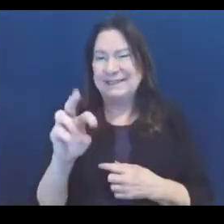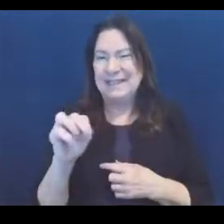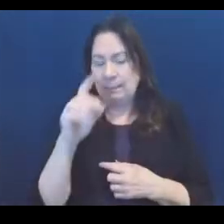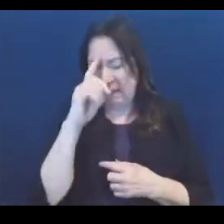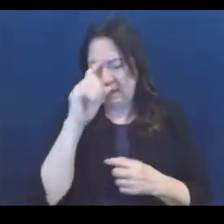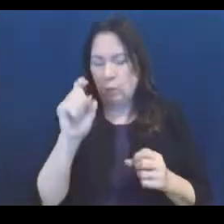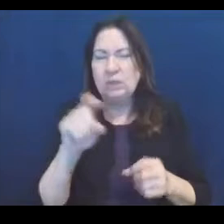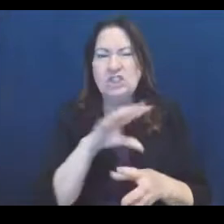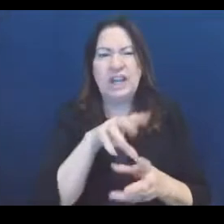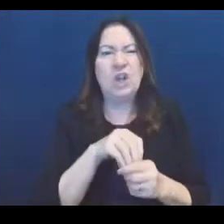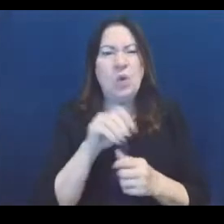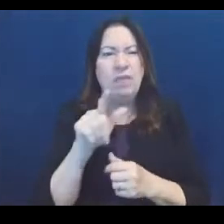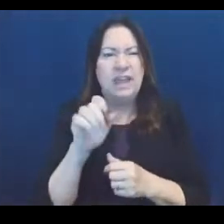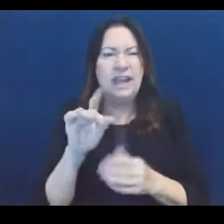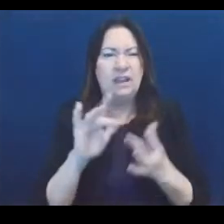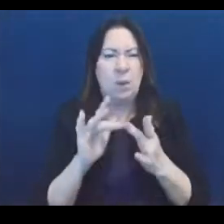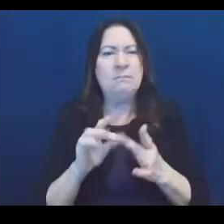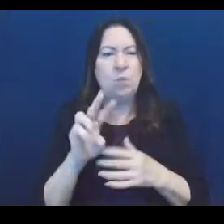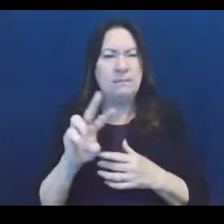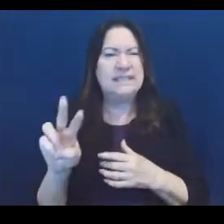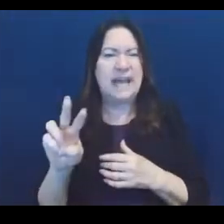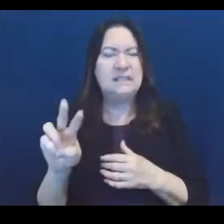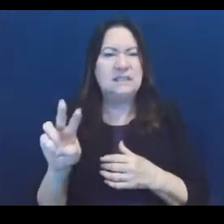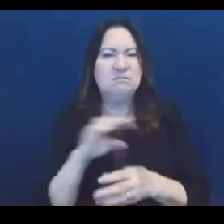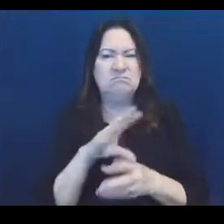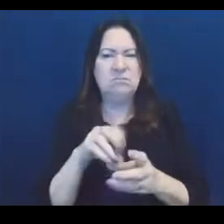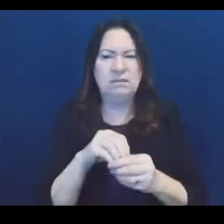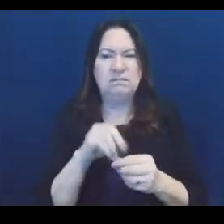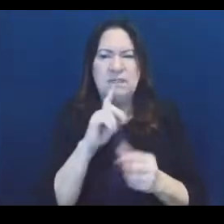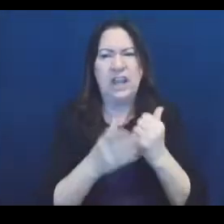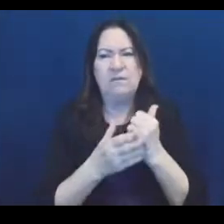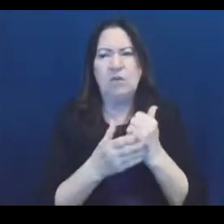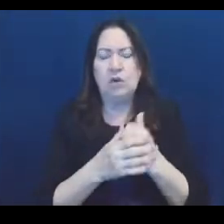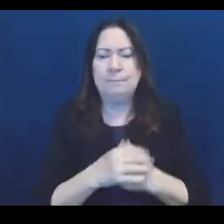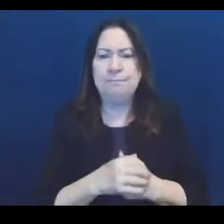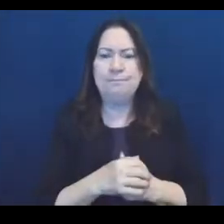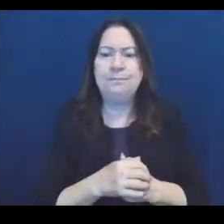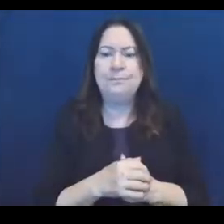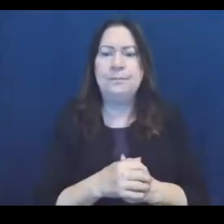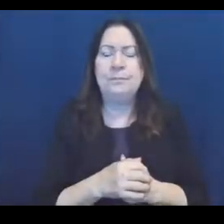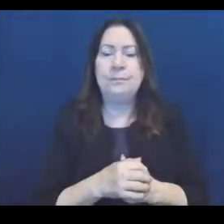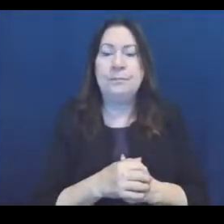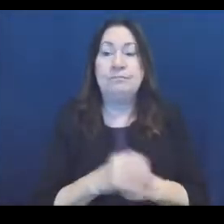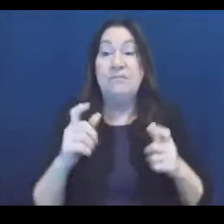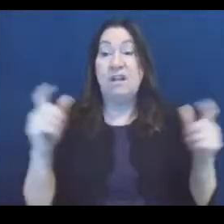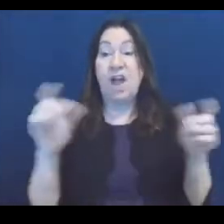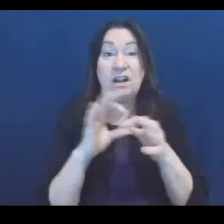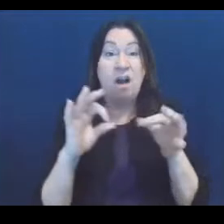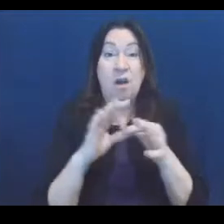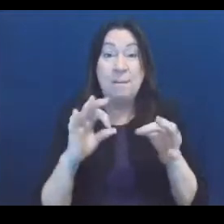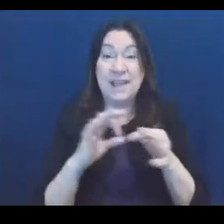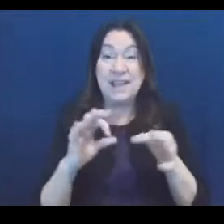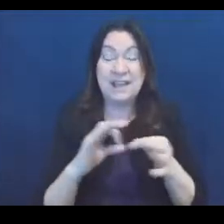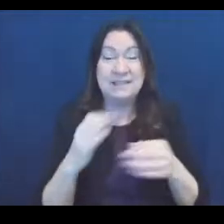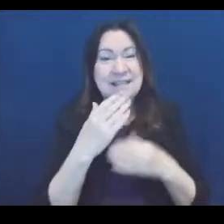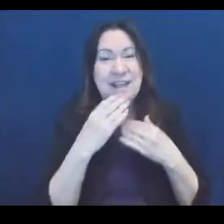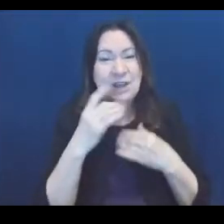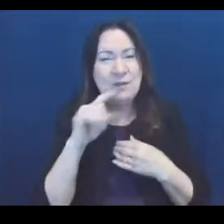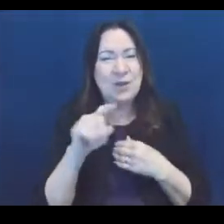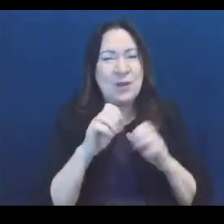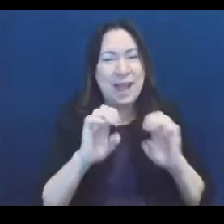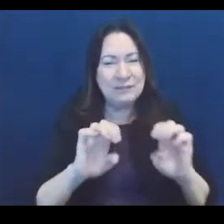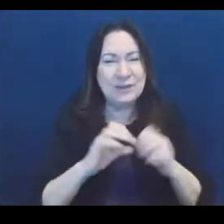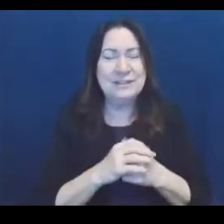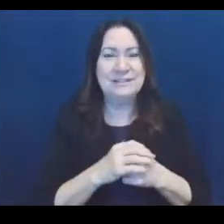those links in what we send to everybody. Very helpful. But a lot of comments coming in, thanking you for your efforts, Tim.